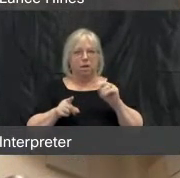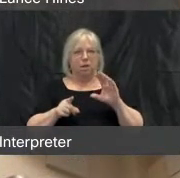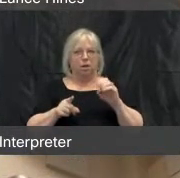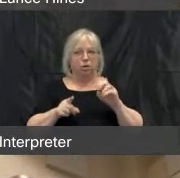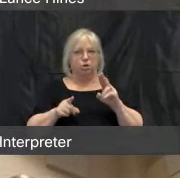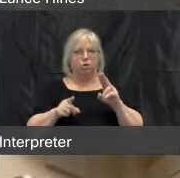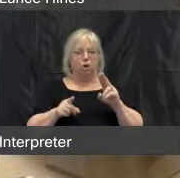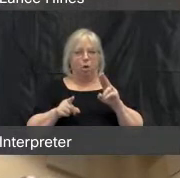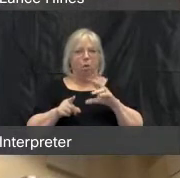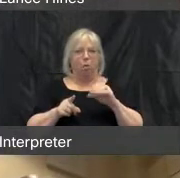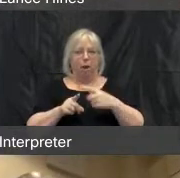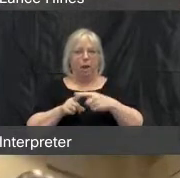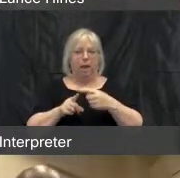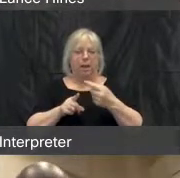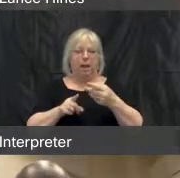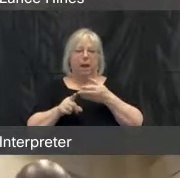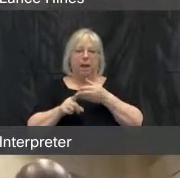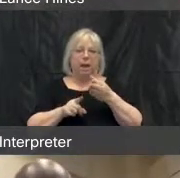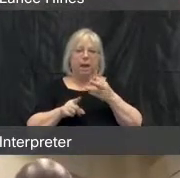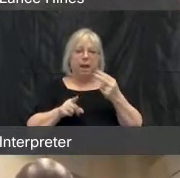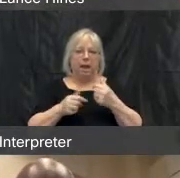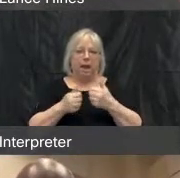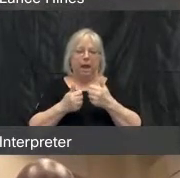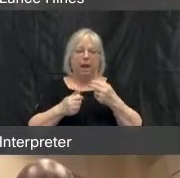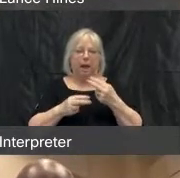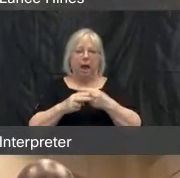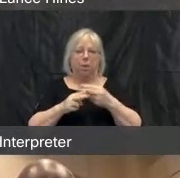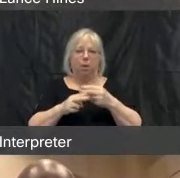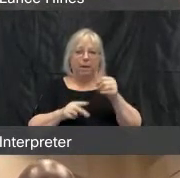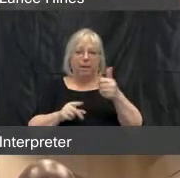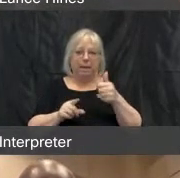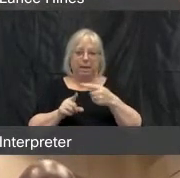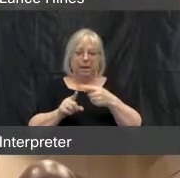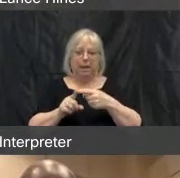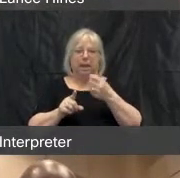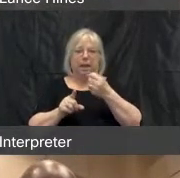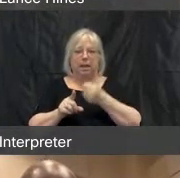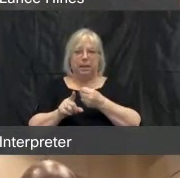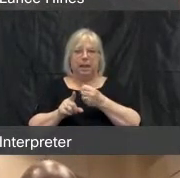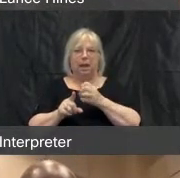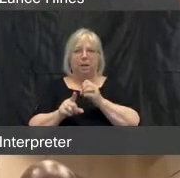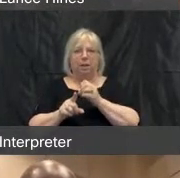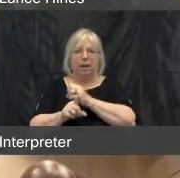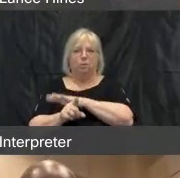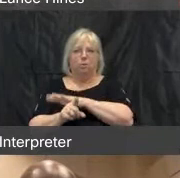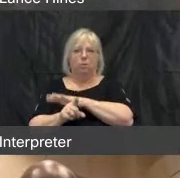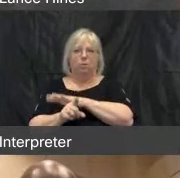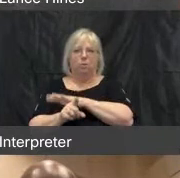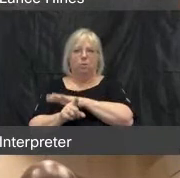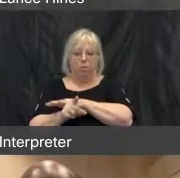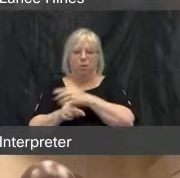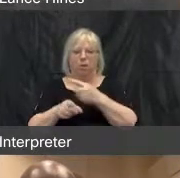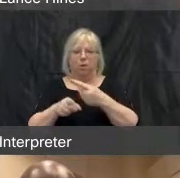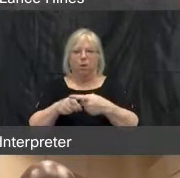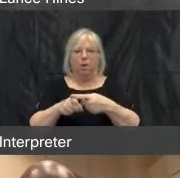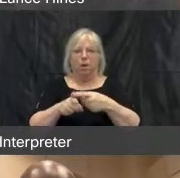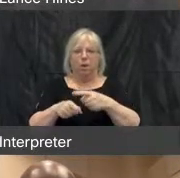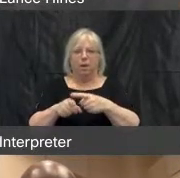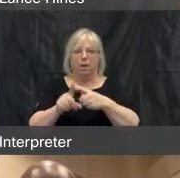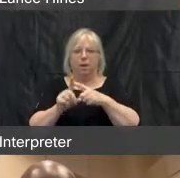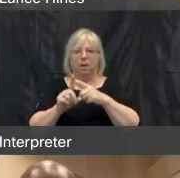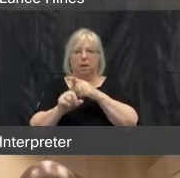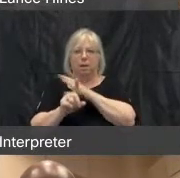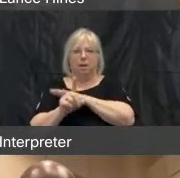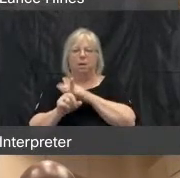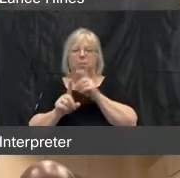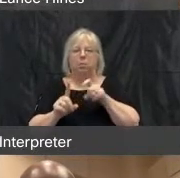Highway 10. It is on the southeast corner. The property is proposed to be